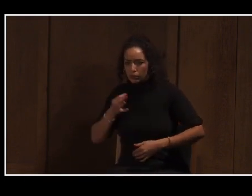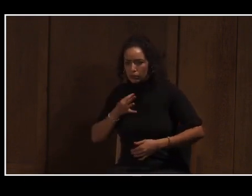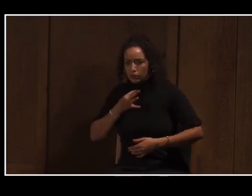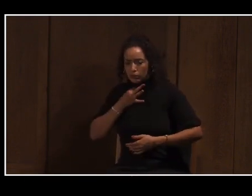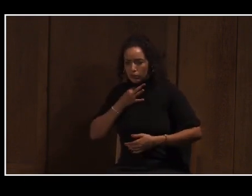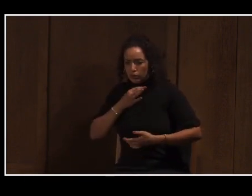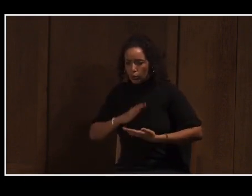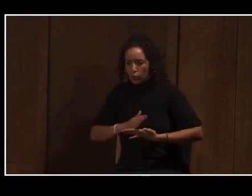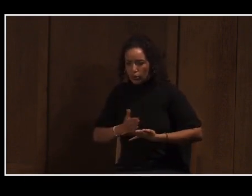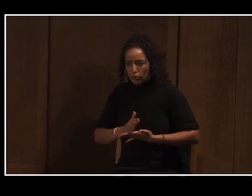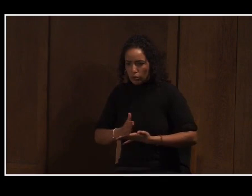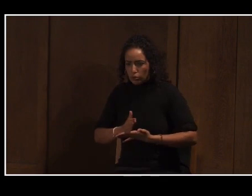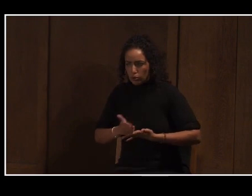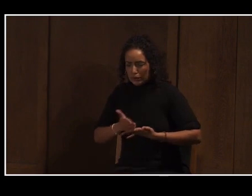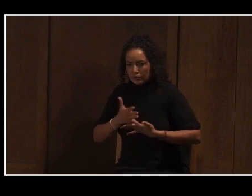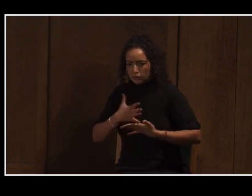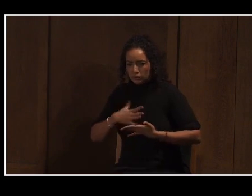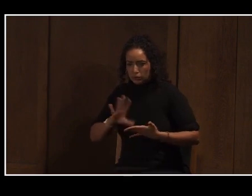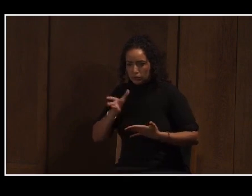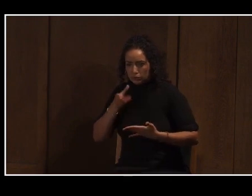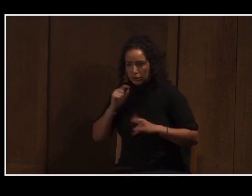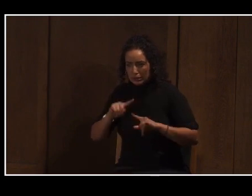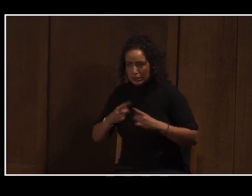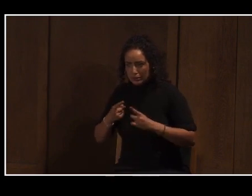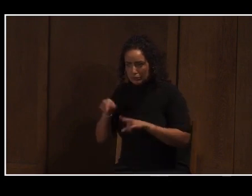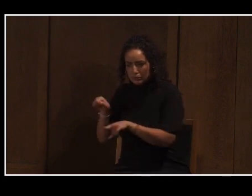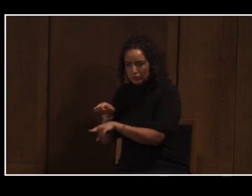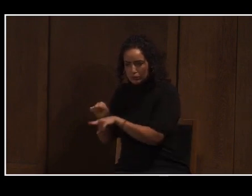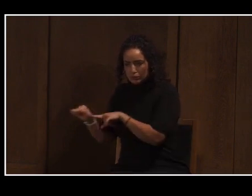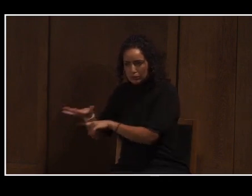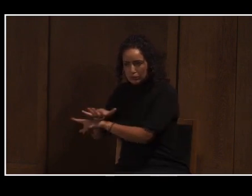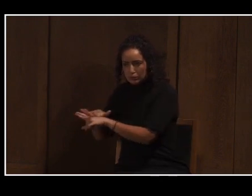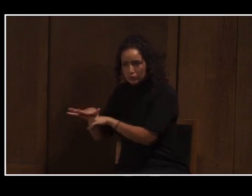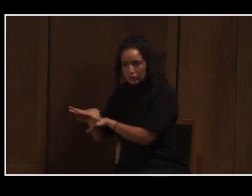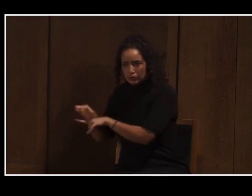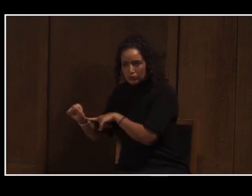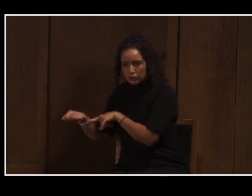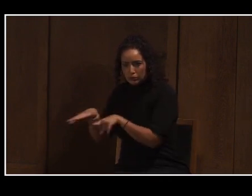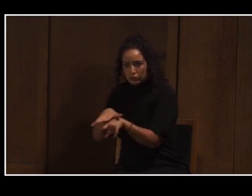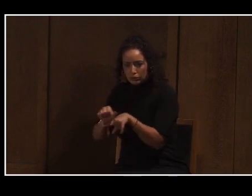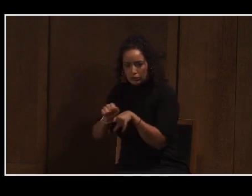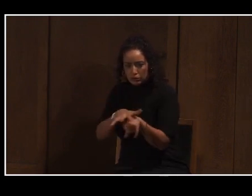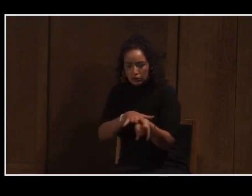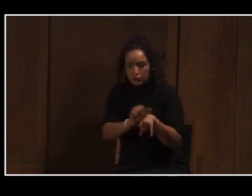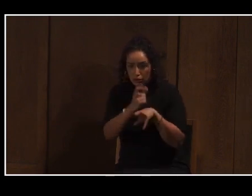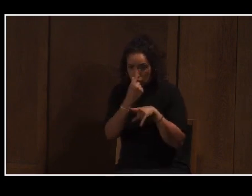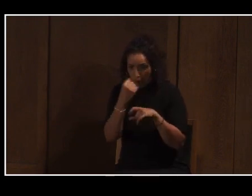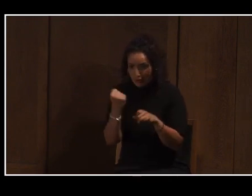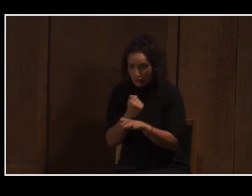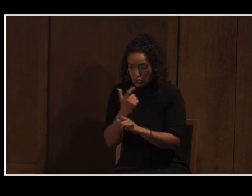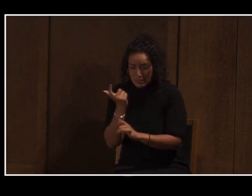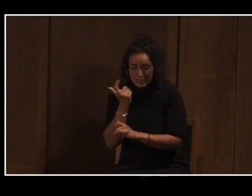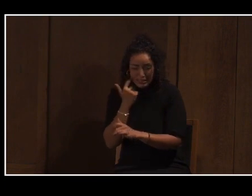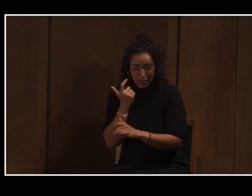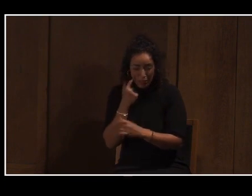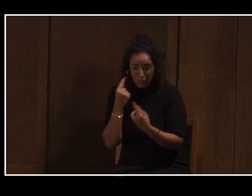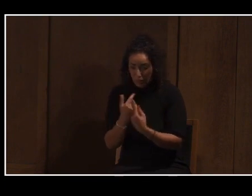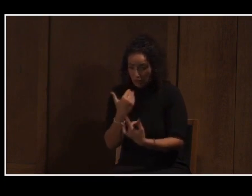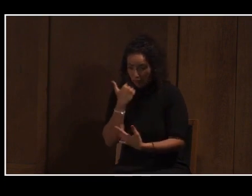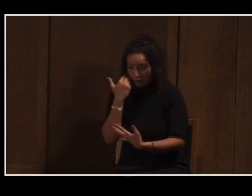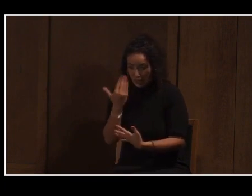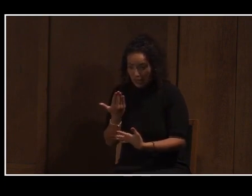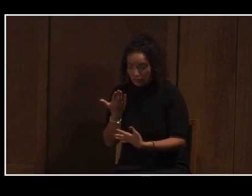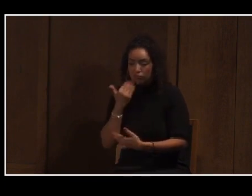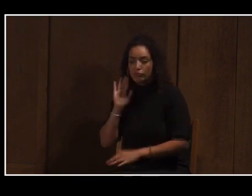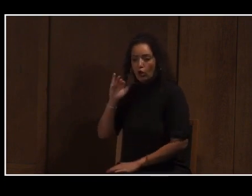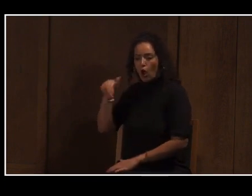where you need to learn the different codes just in order to like do simple day-to-day things, like how you talk at home is not how